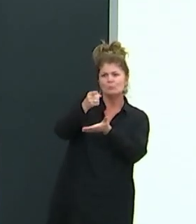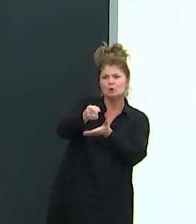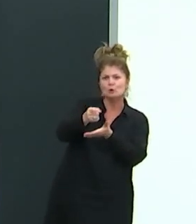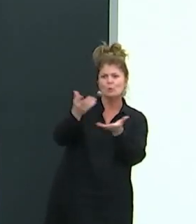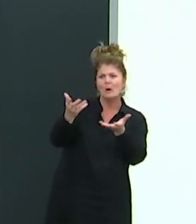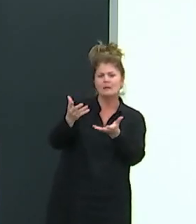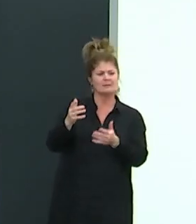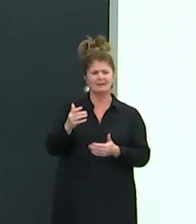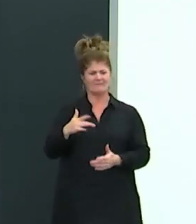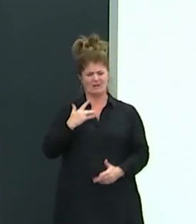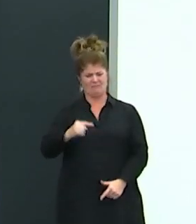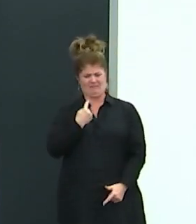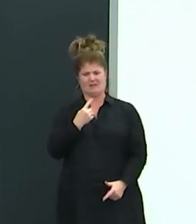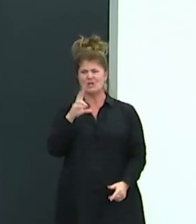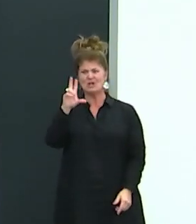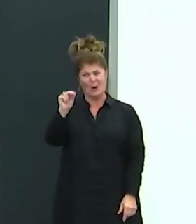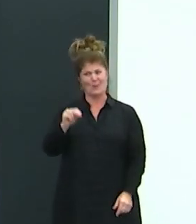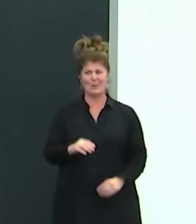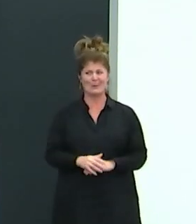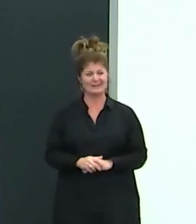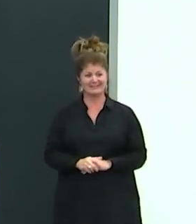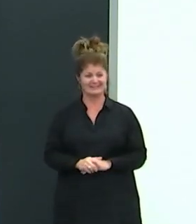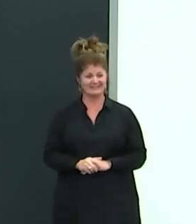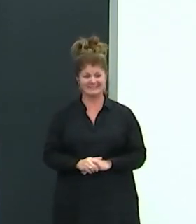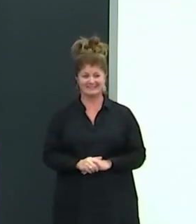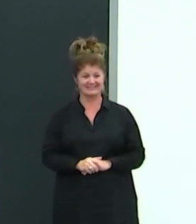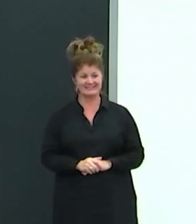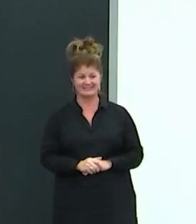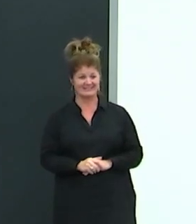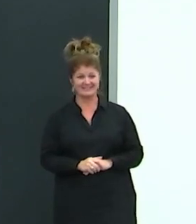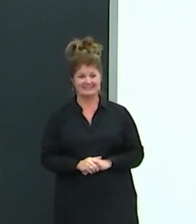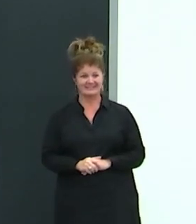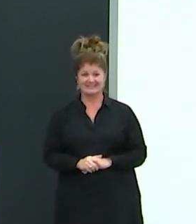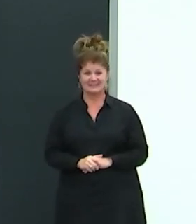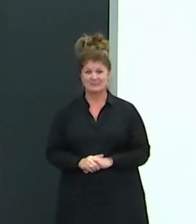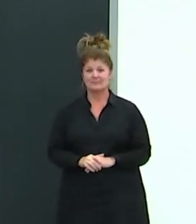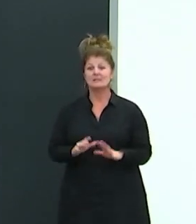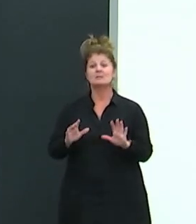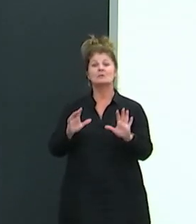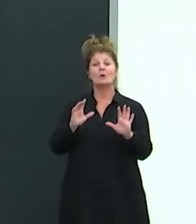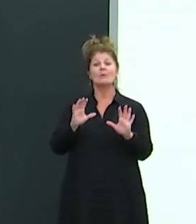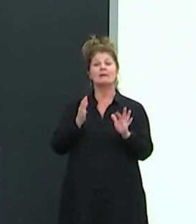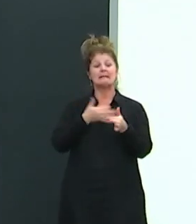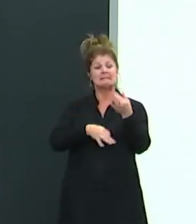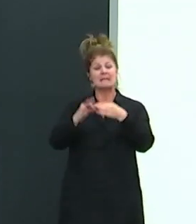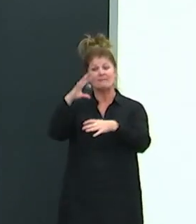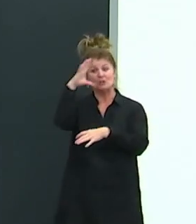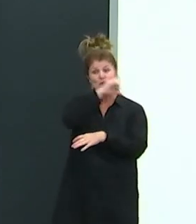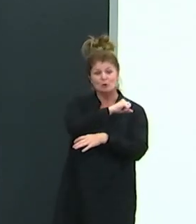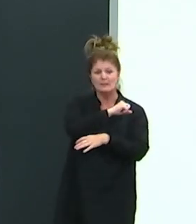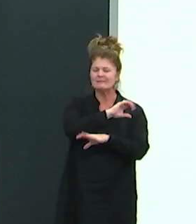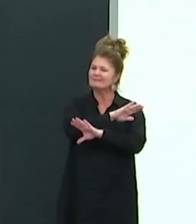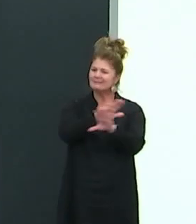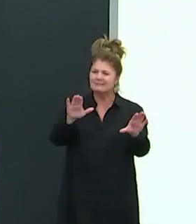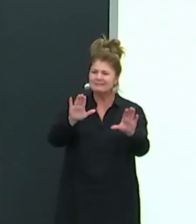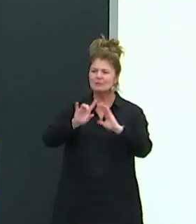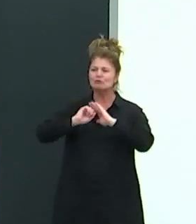equal access. So rather than making the assumption, engage in that